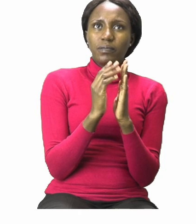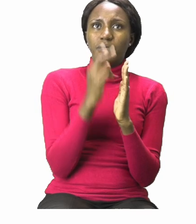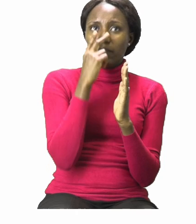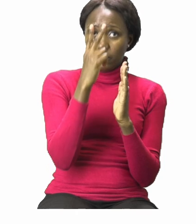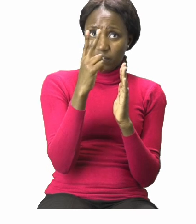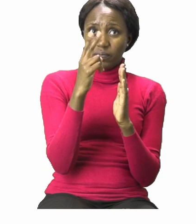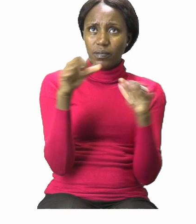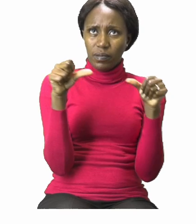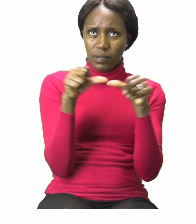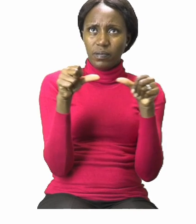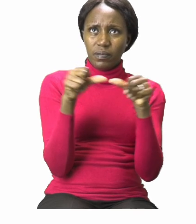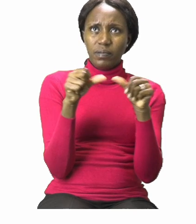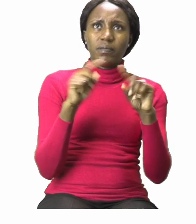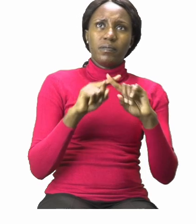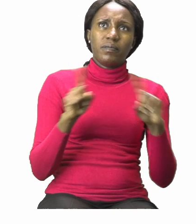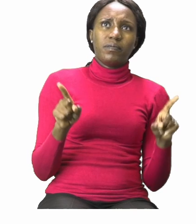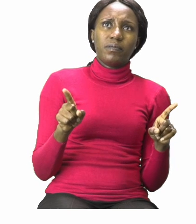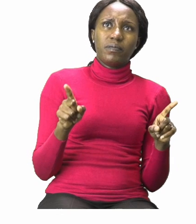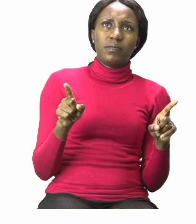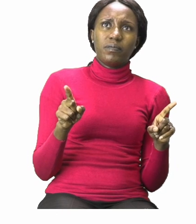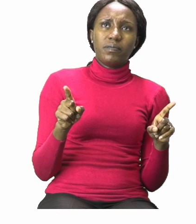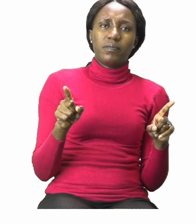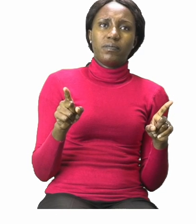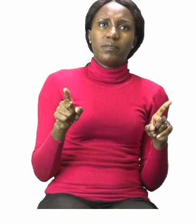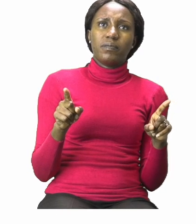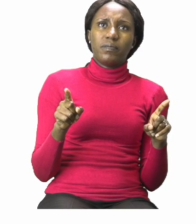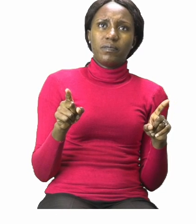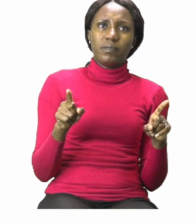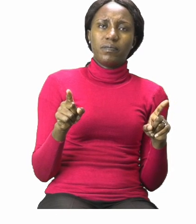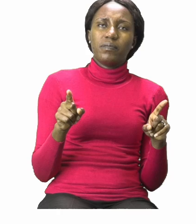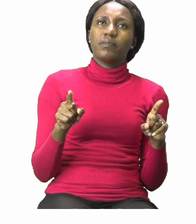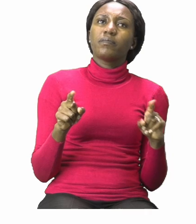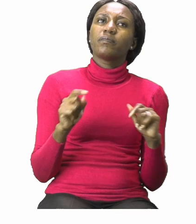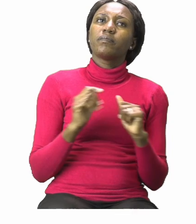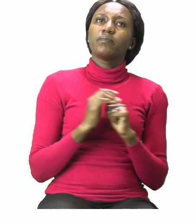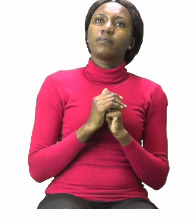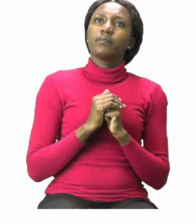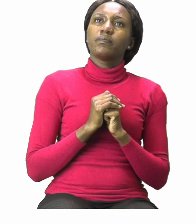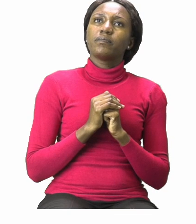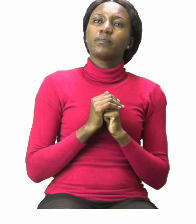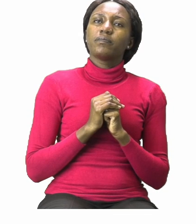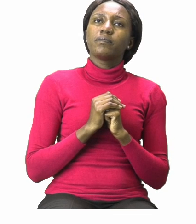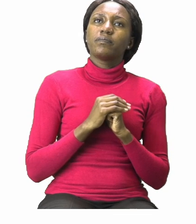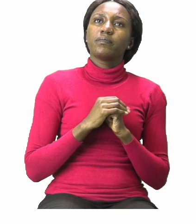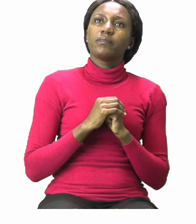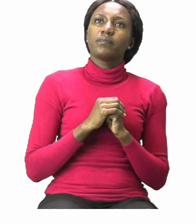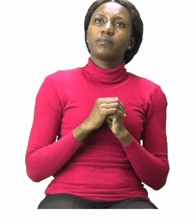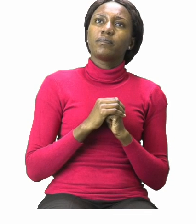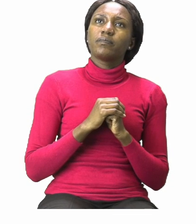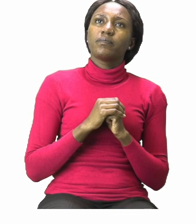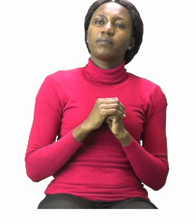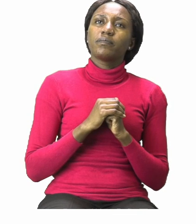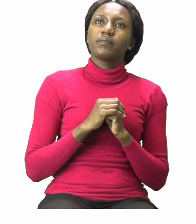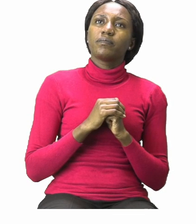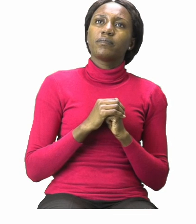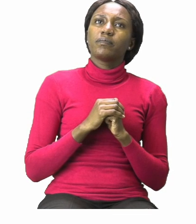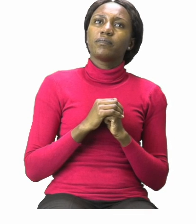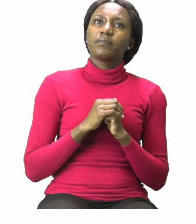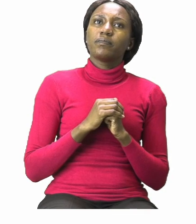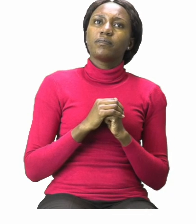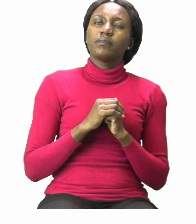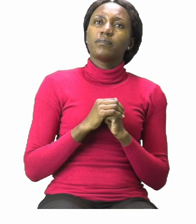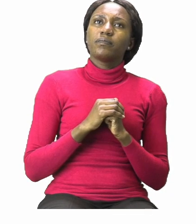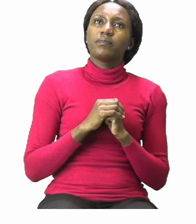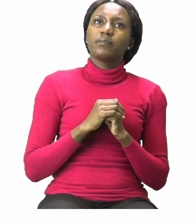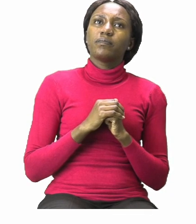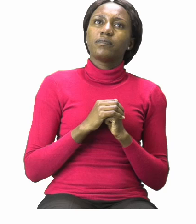even different, and you won't need that many hands or your arms to hug it.